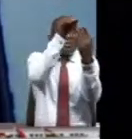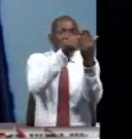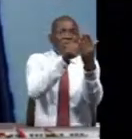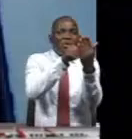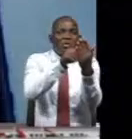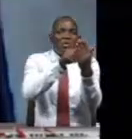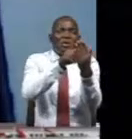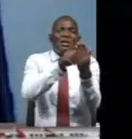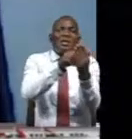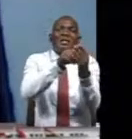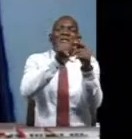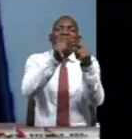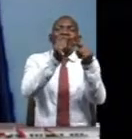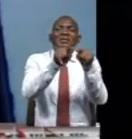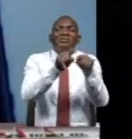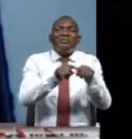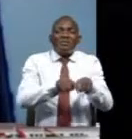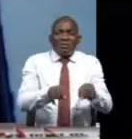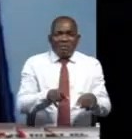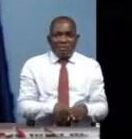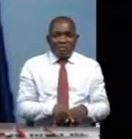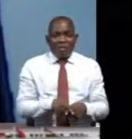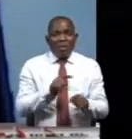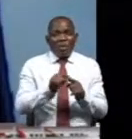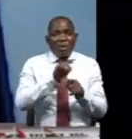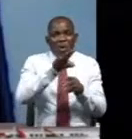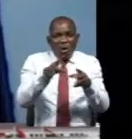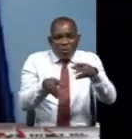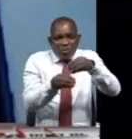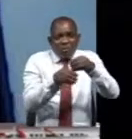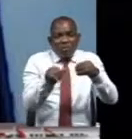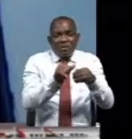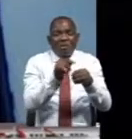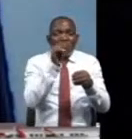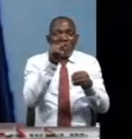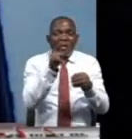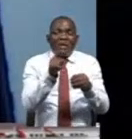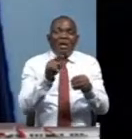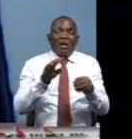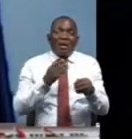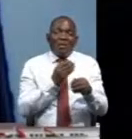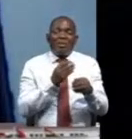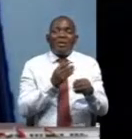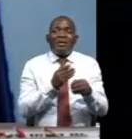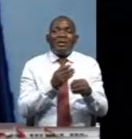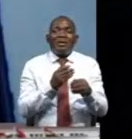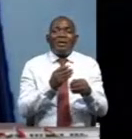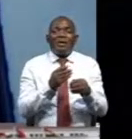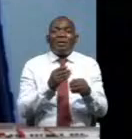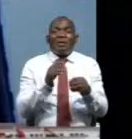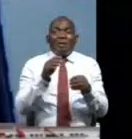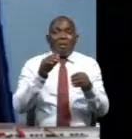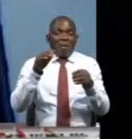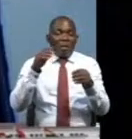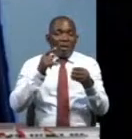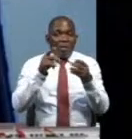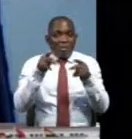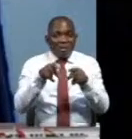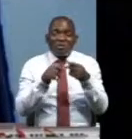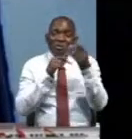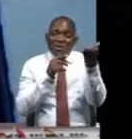the candidates was taken. And in one of them, our candidate was not present to sign or to vet or